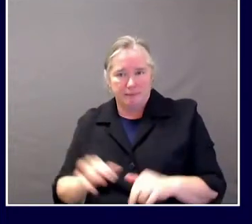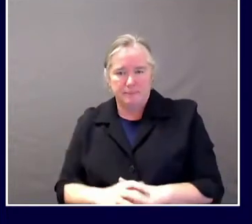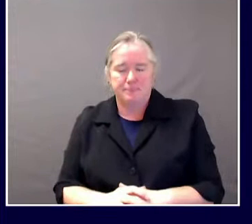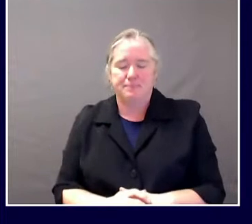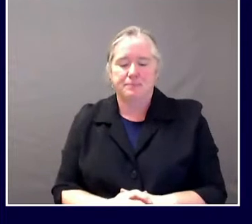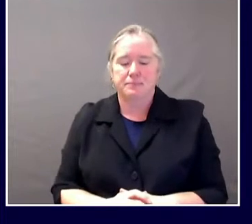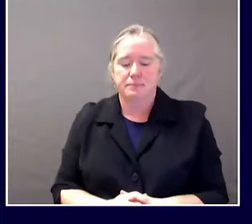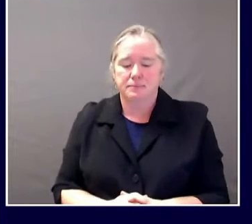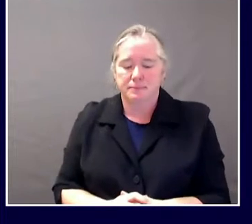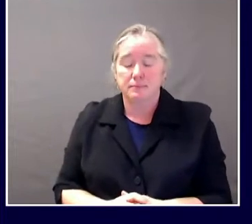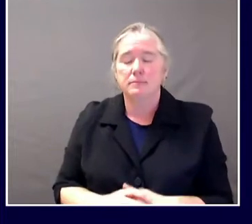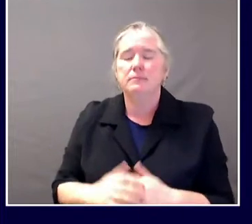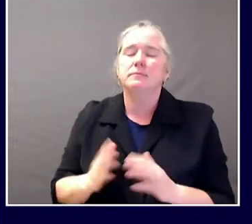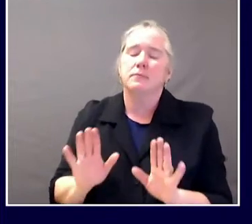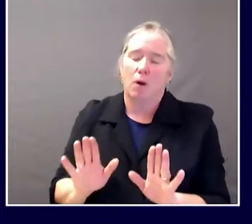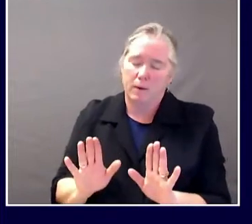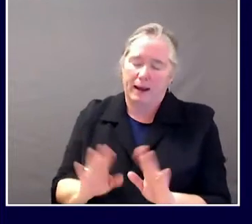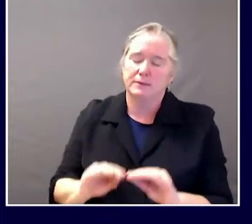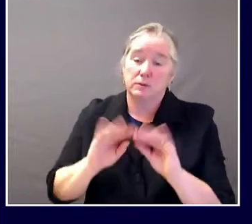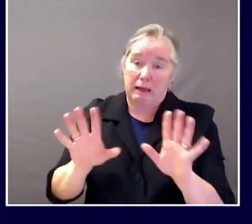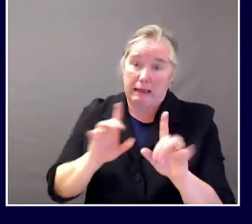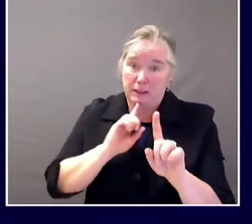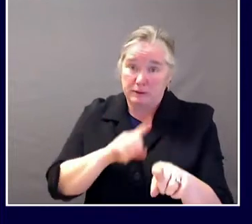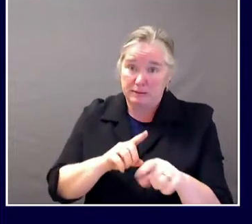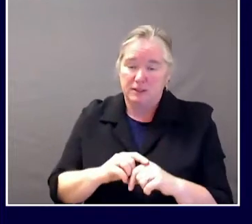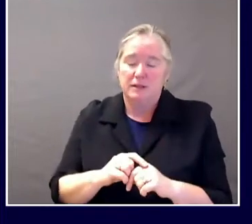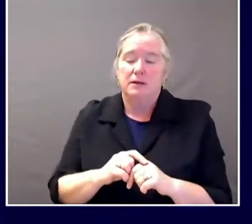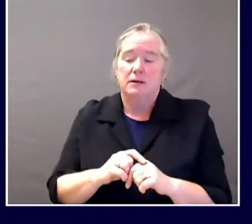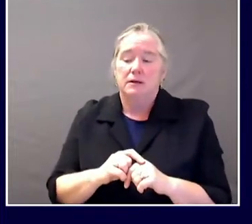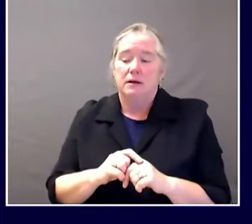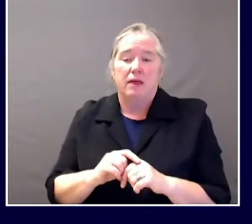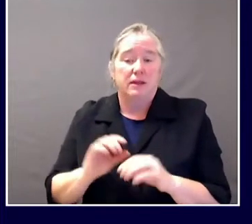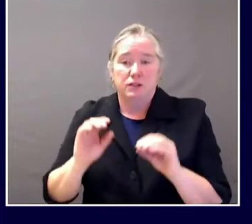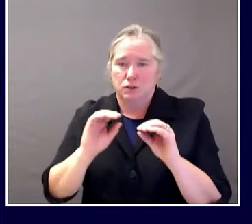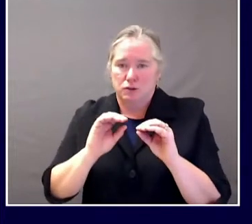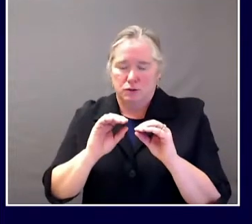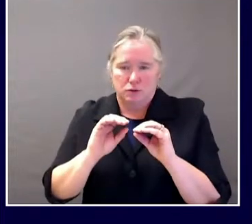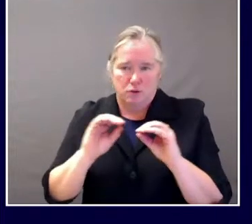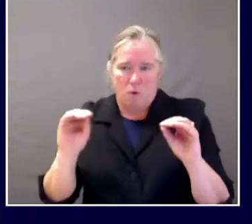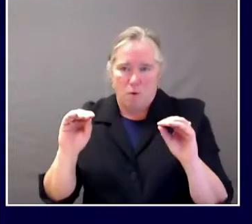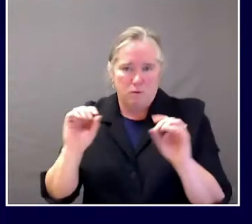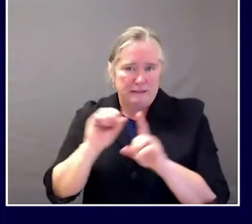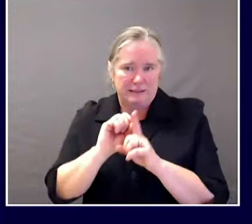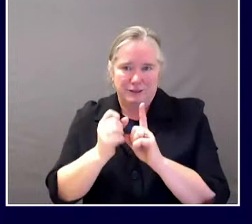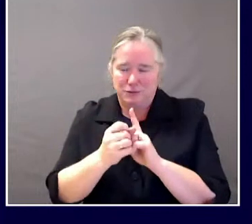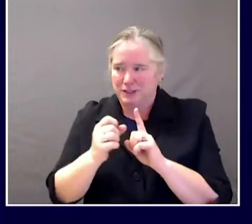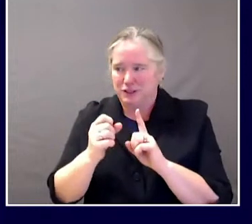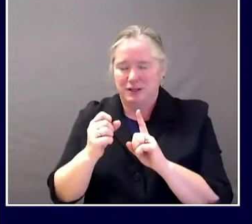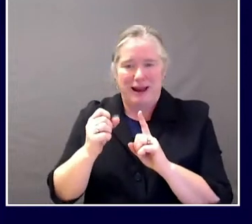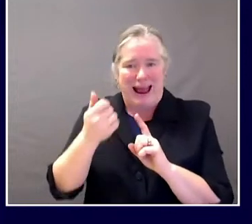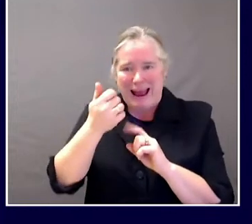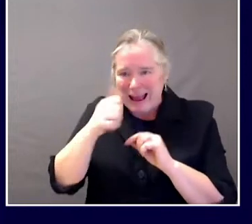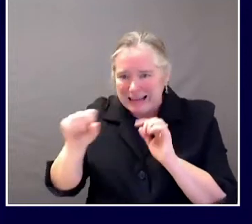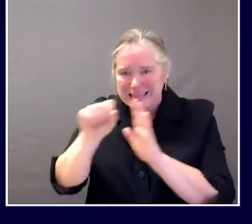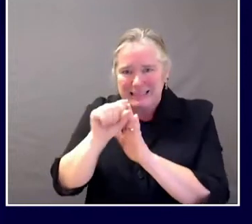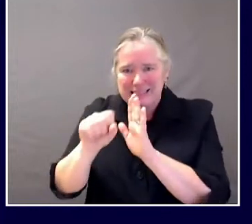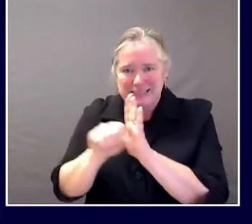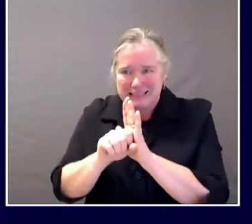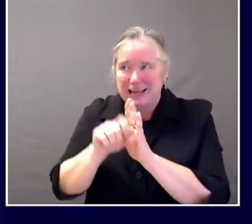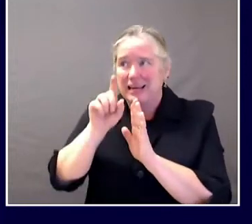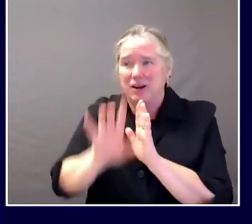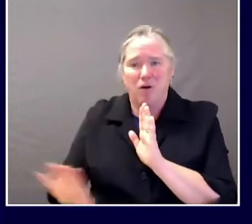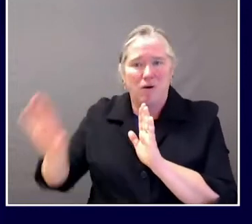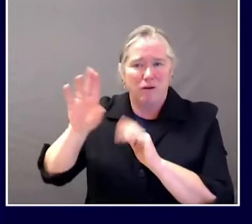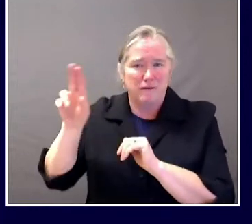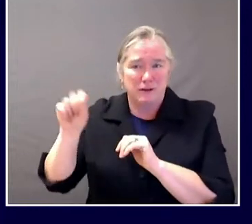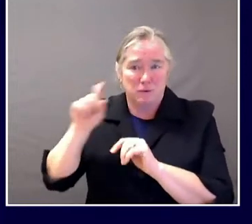is not a scenario under which in the next few weeks, any state in the country will be receiving